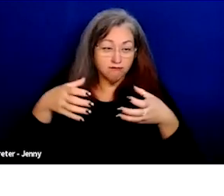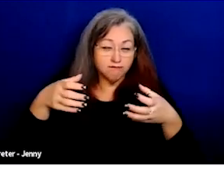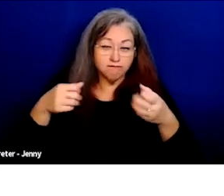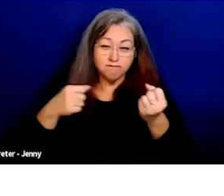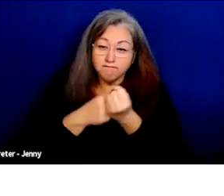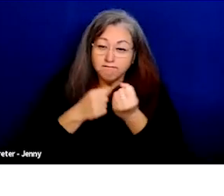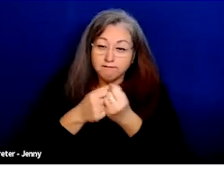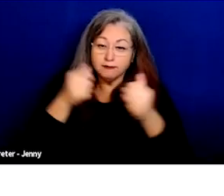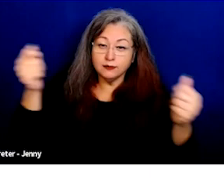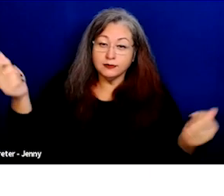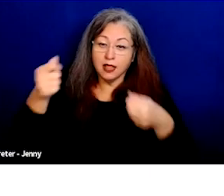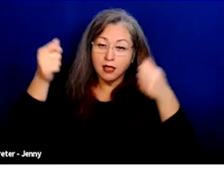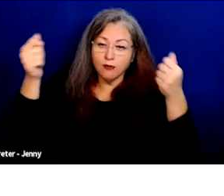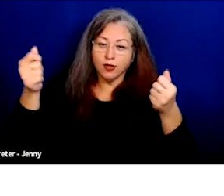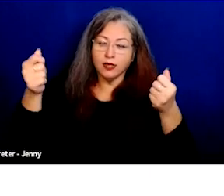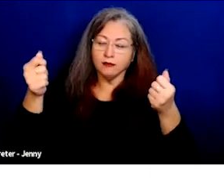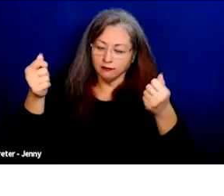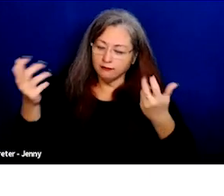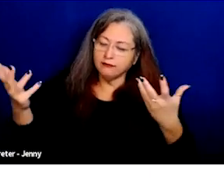Breathe that in.